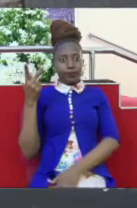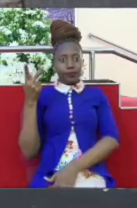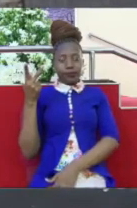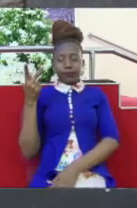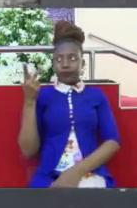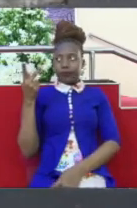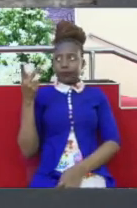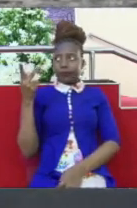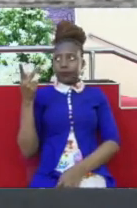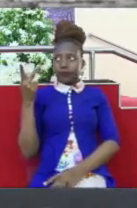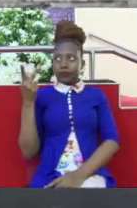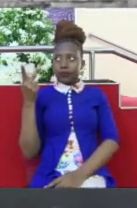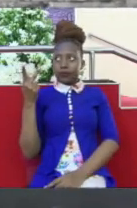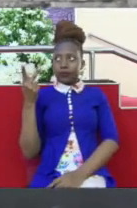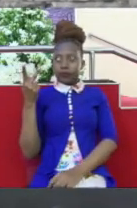And that is